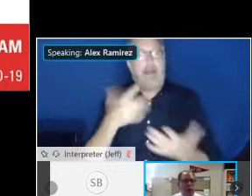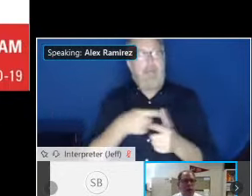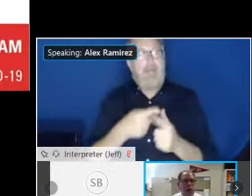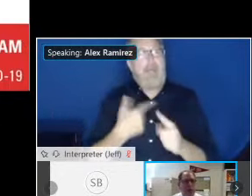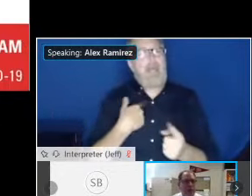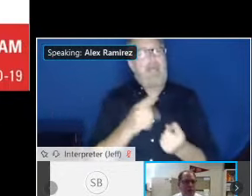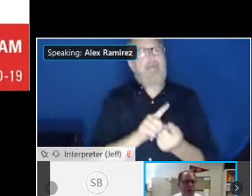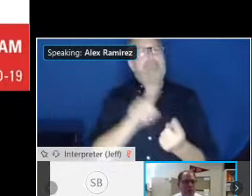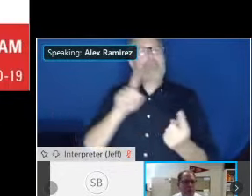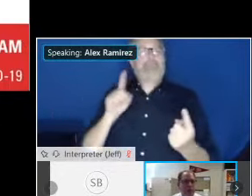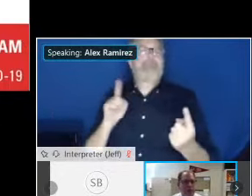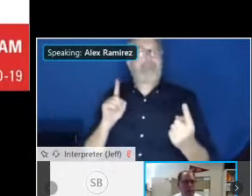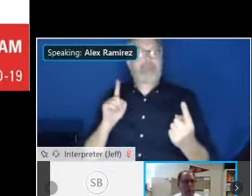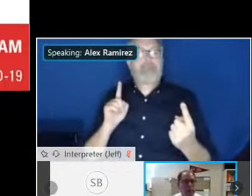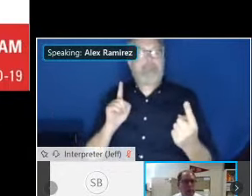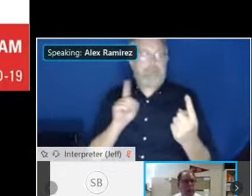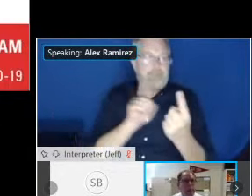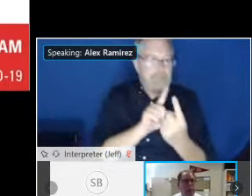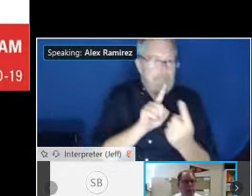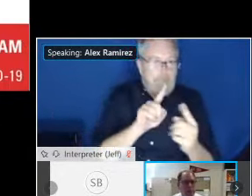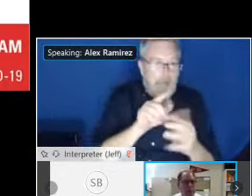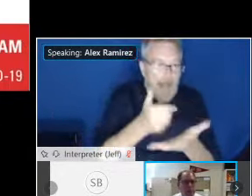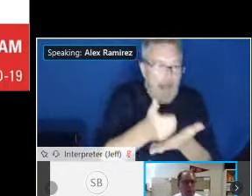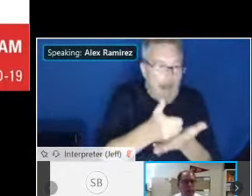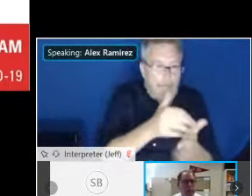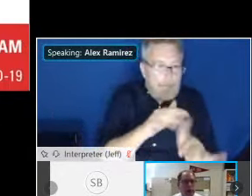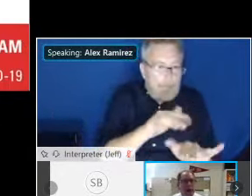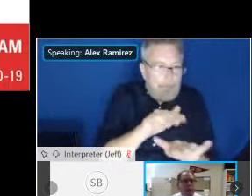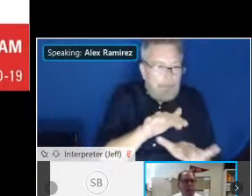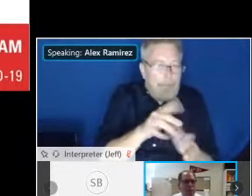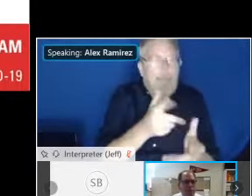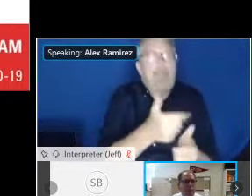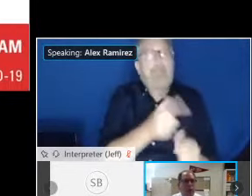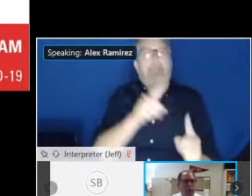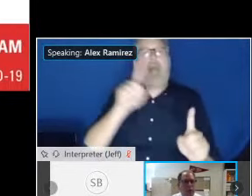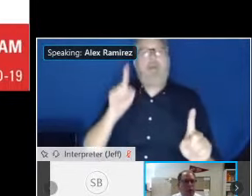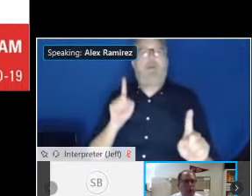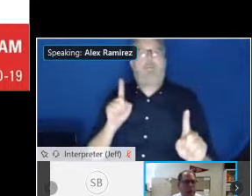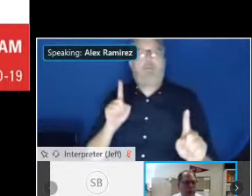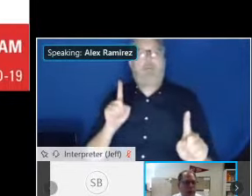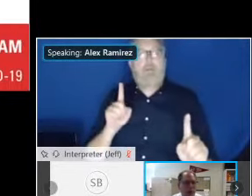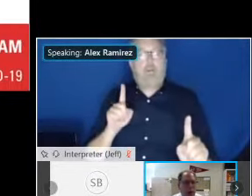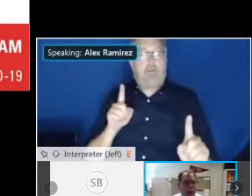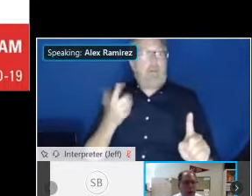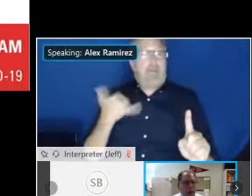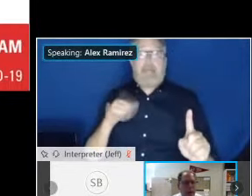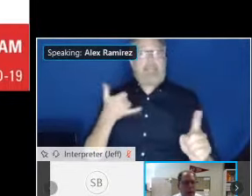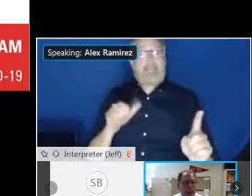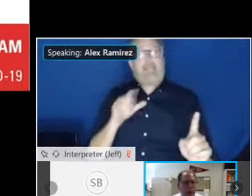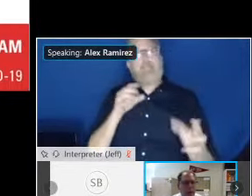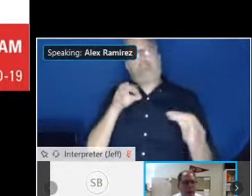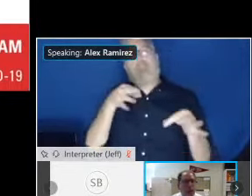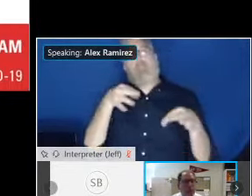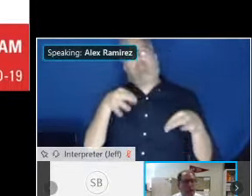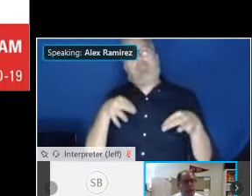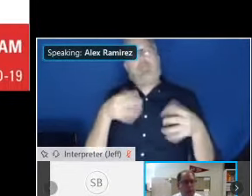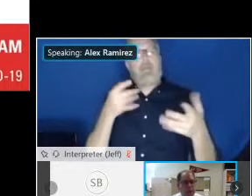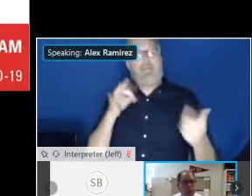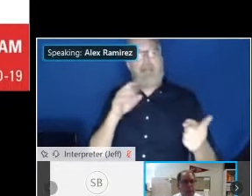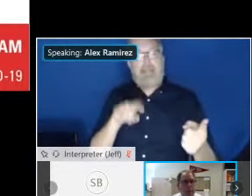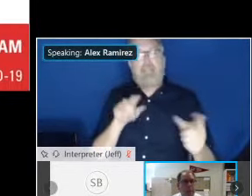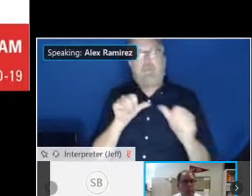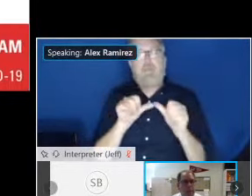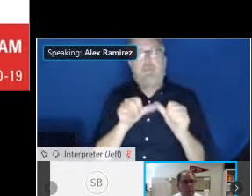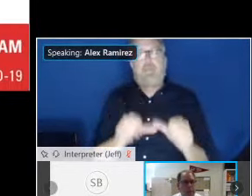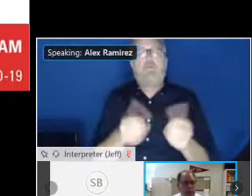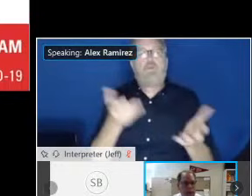steps back to create that physical distance to continue the discussion without having to be right in close contact with them.